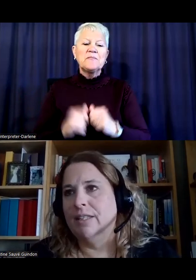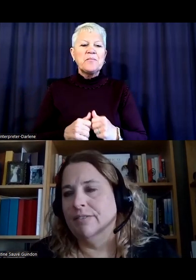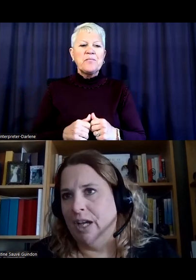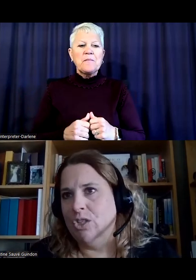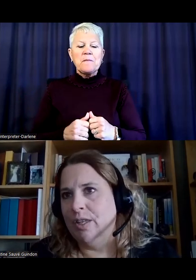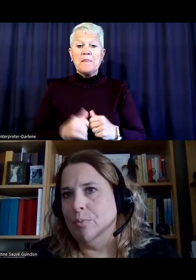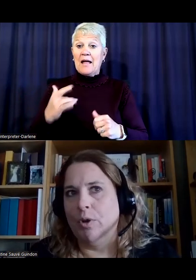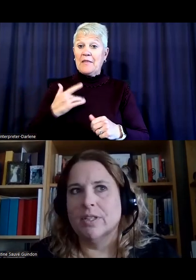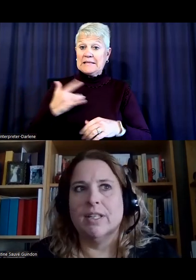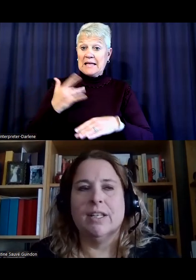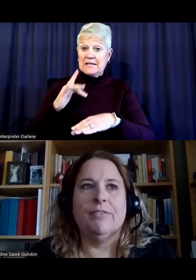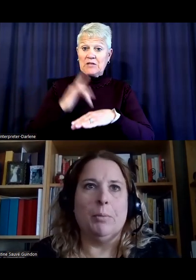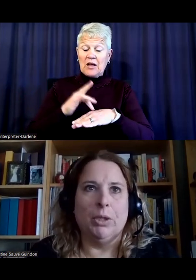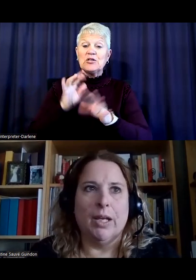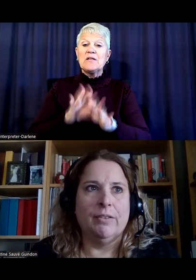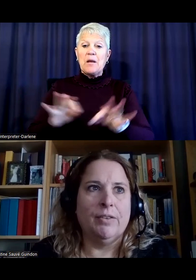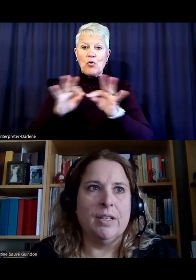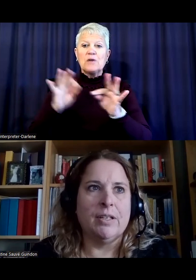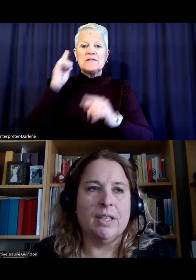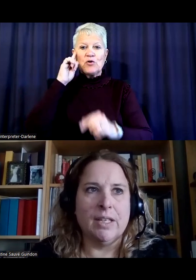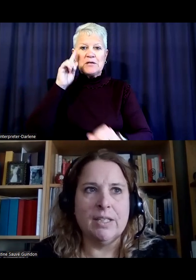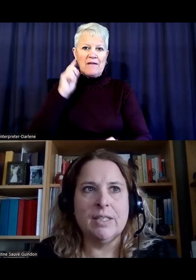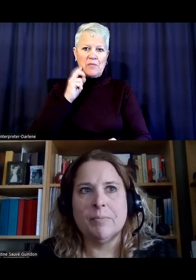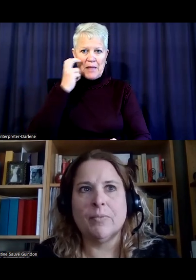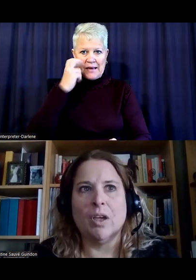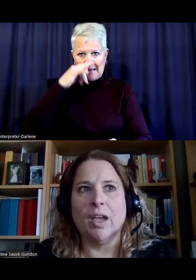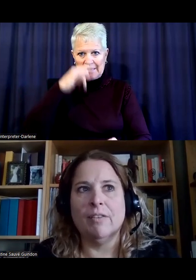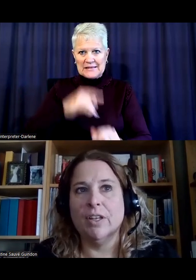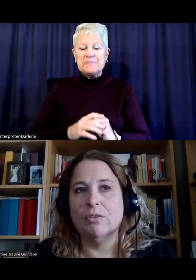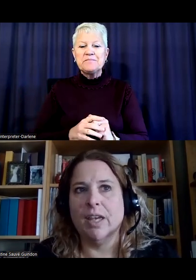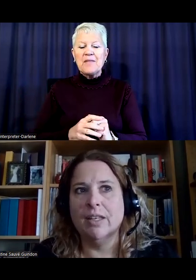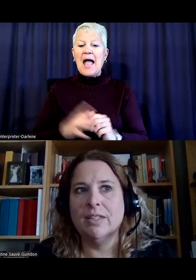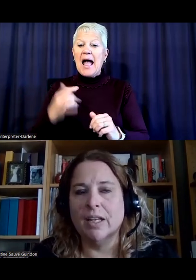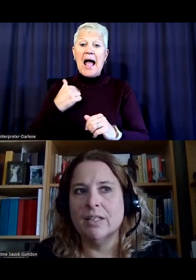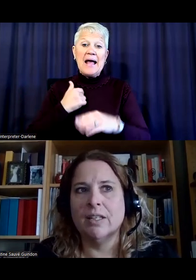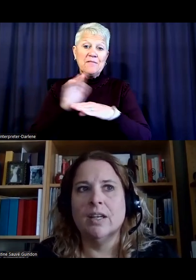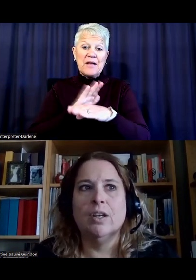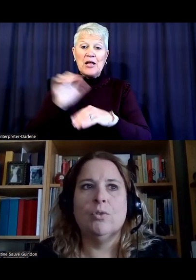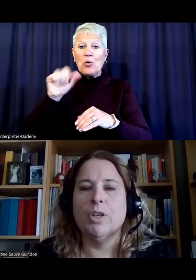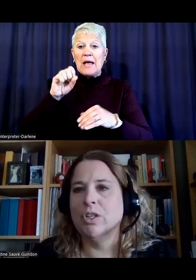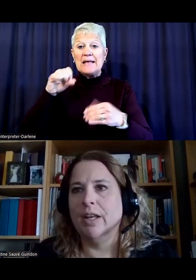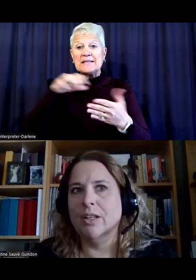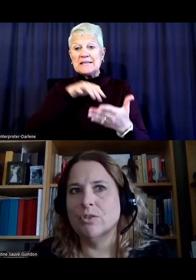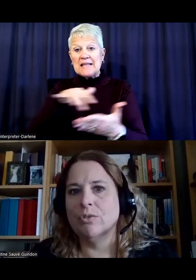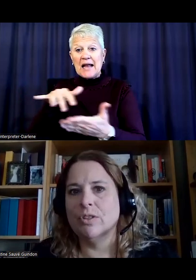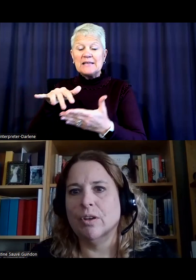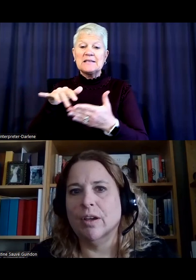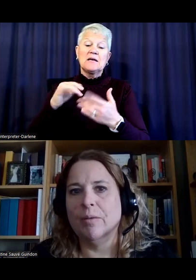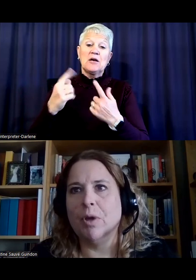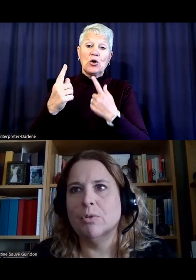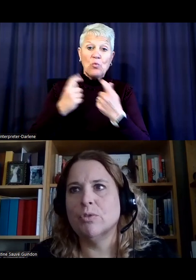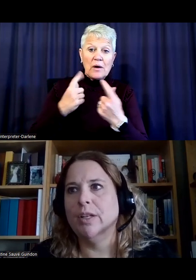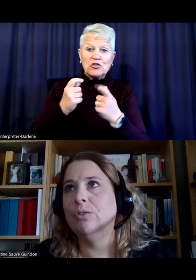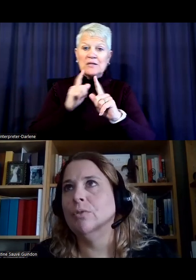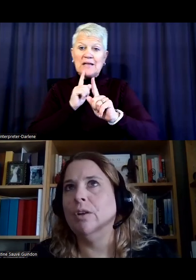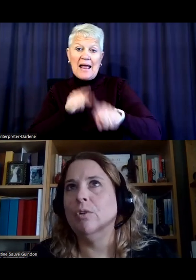the sense of touch and the importance of the deafblind kids. I have video case studies, question and answers.